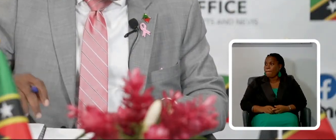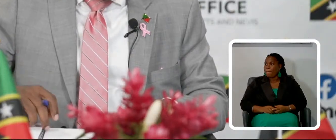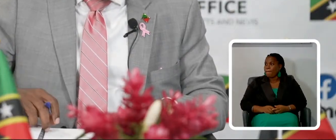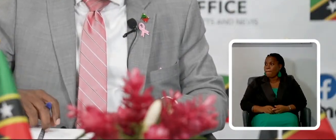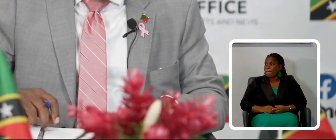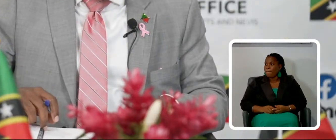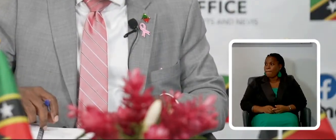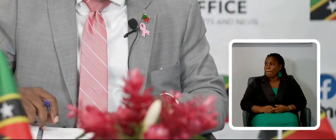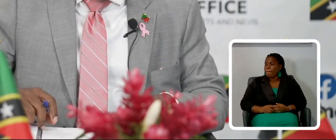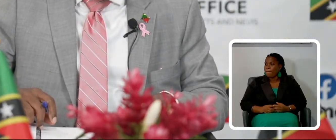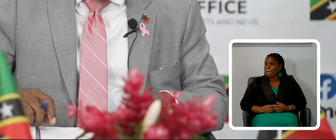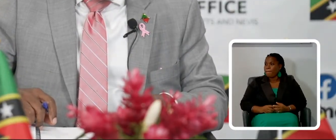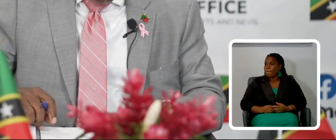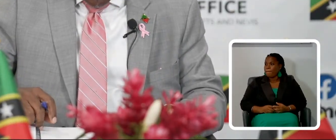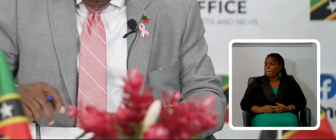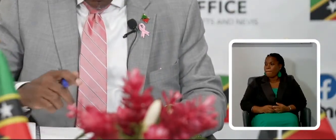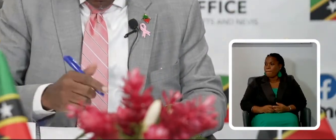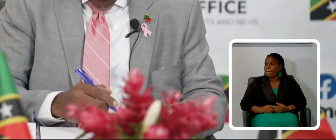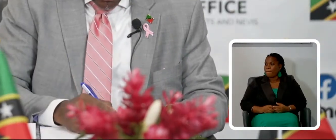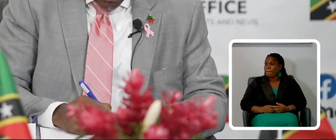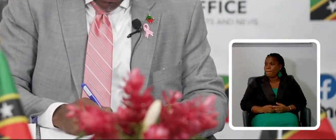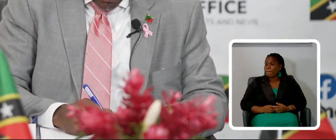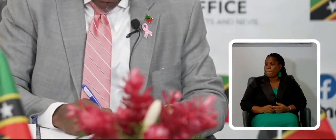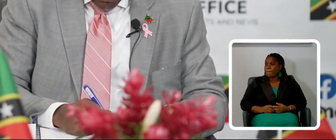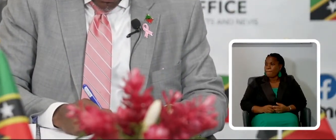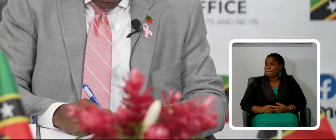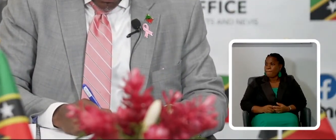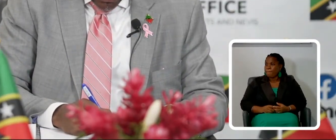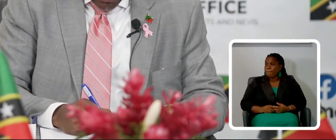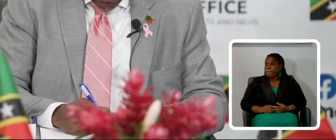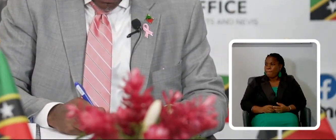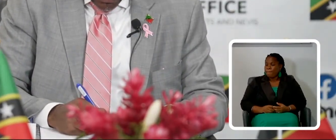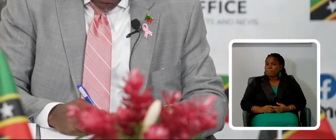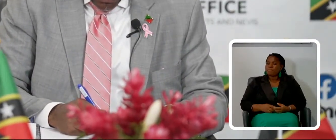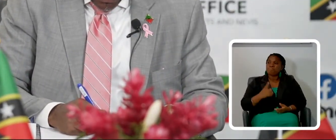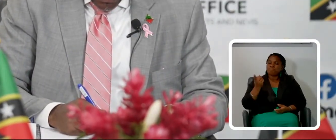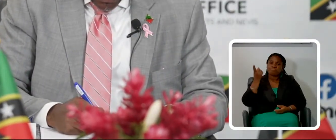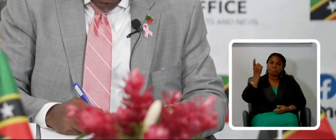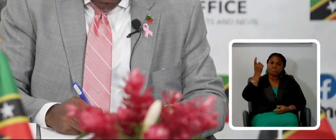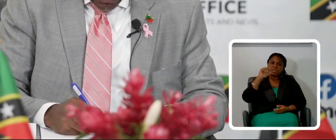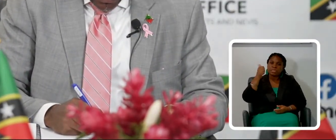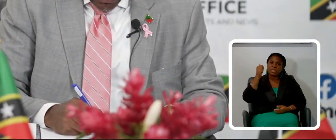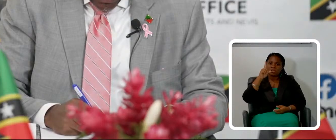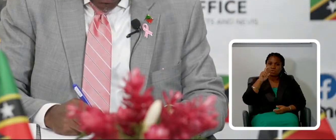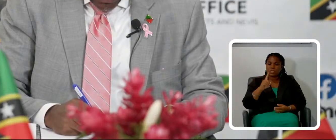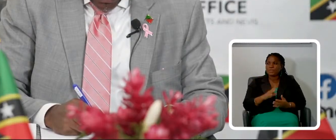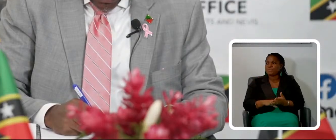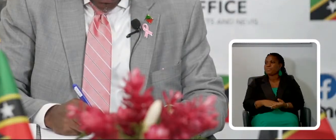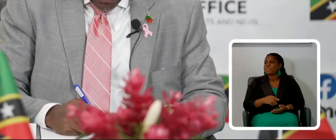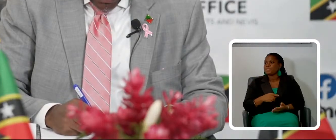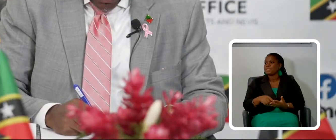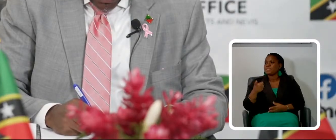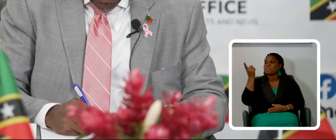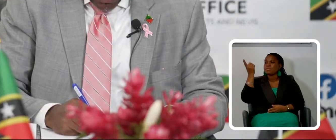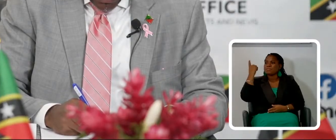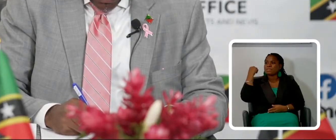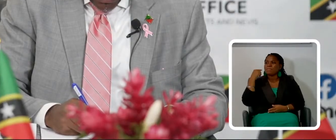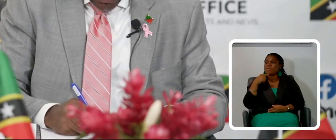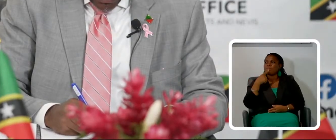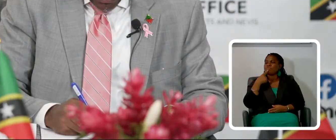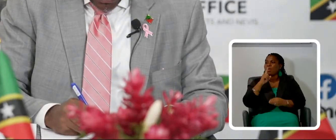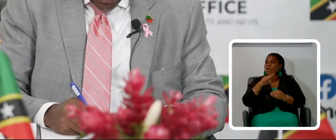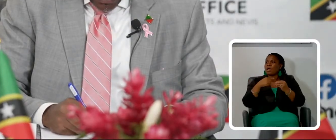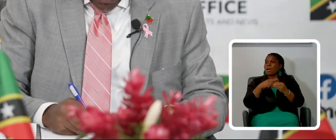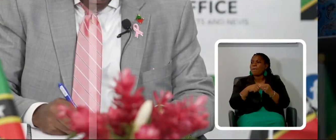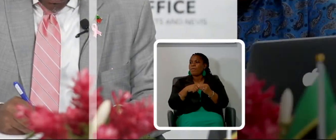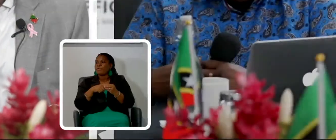Dr. Drew, there is, well, some time ago, it was announced that the Director of Public Prosecution